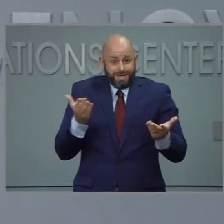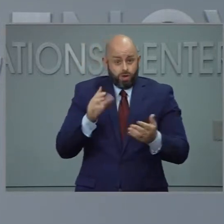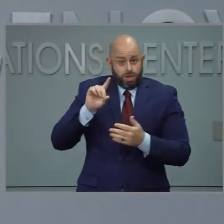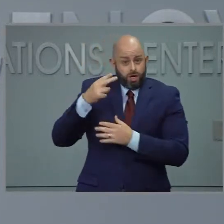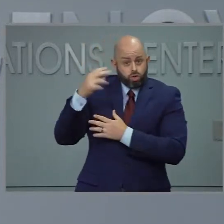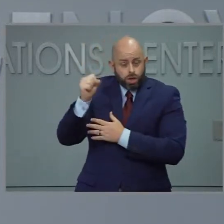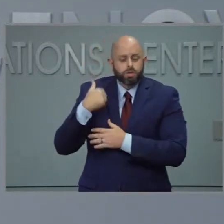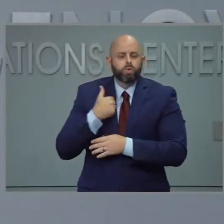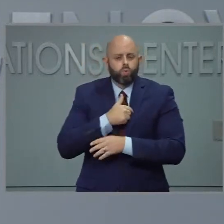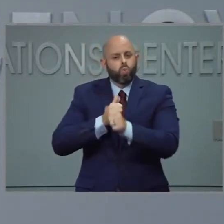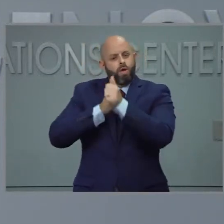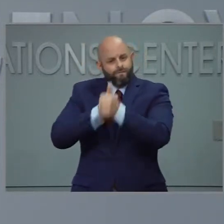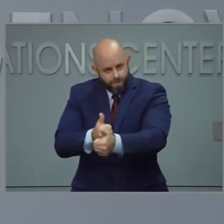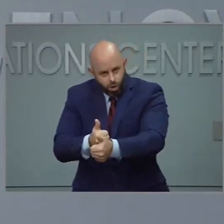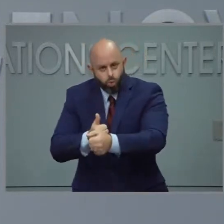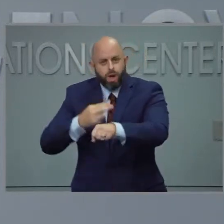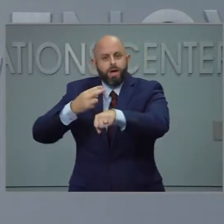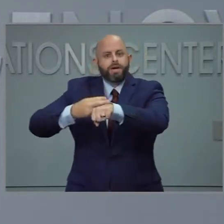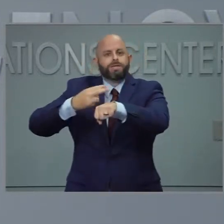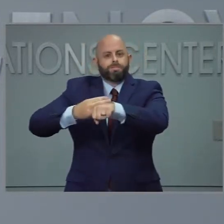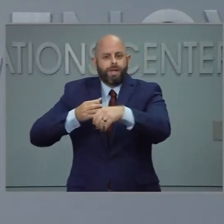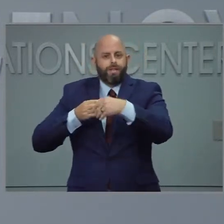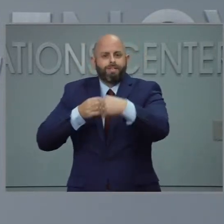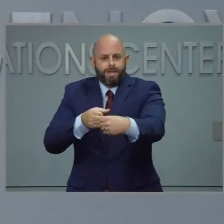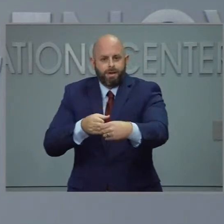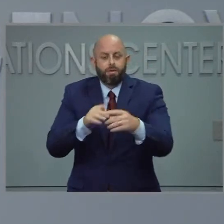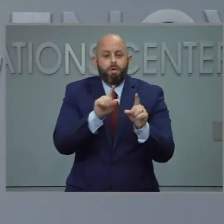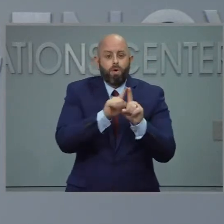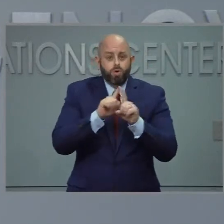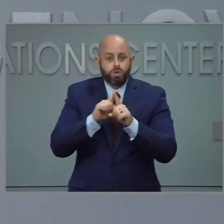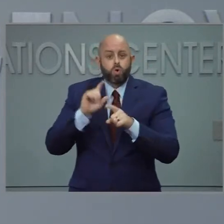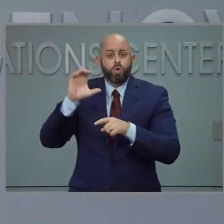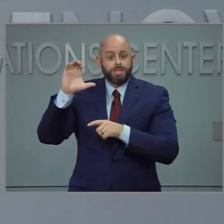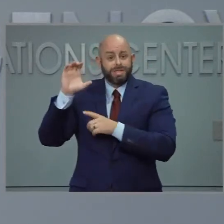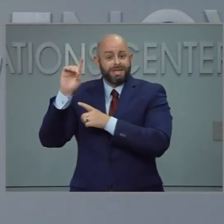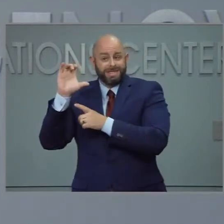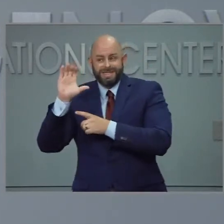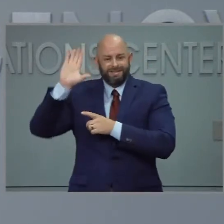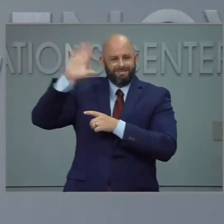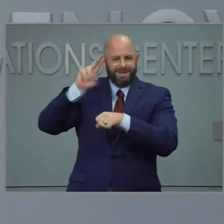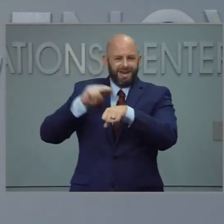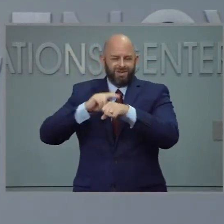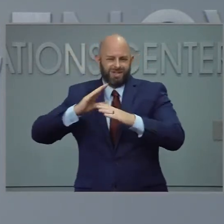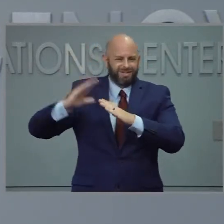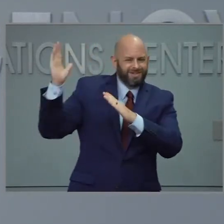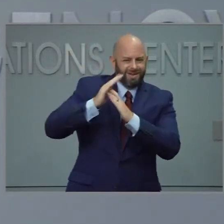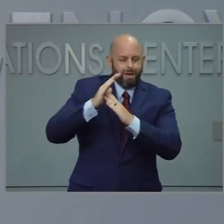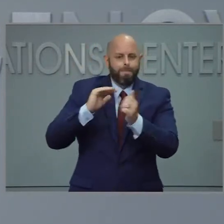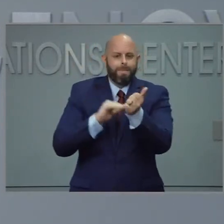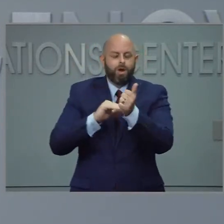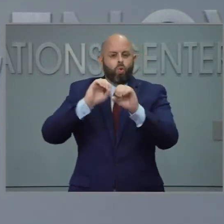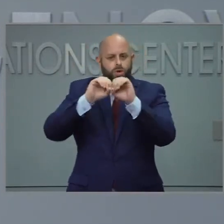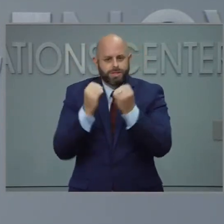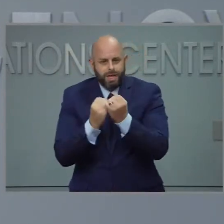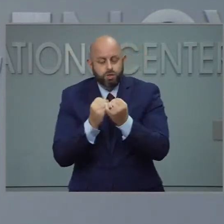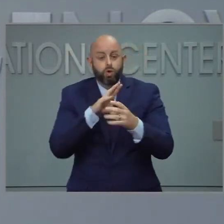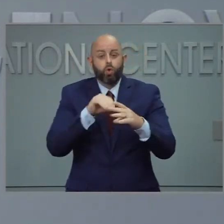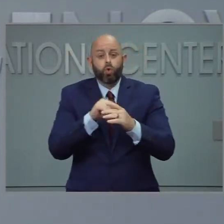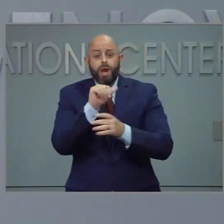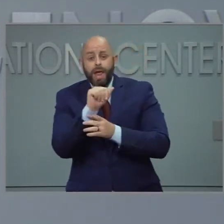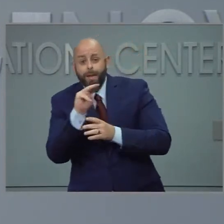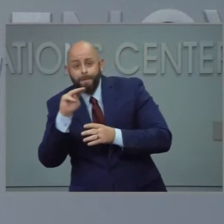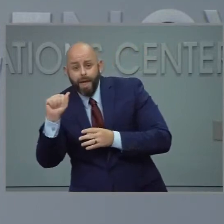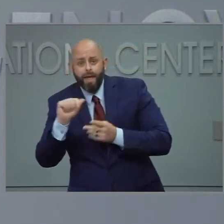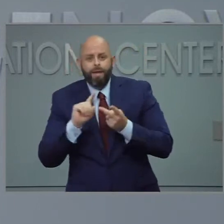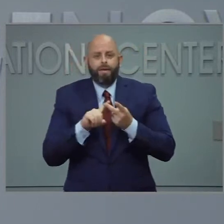are following their lead and the recommendation of the nation's leading medical organizations, including the American Medical